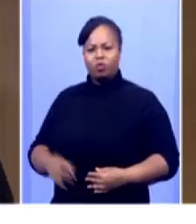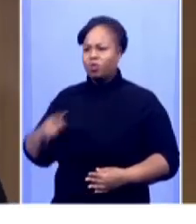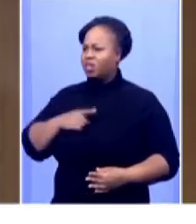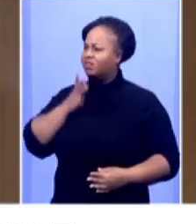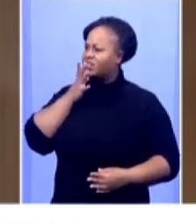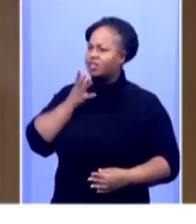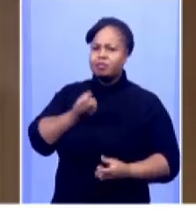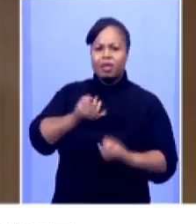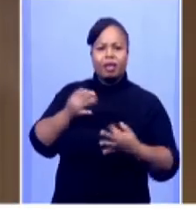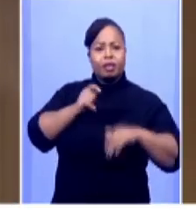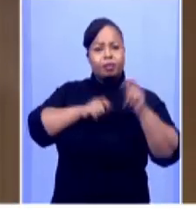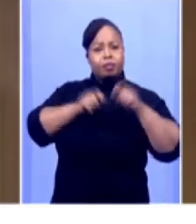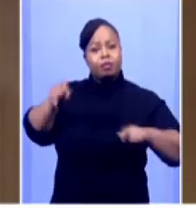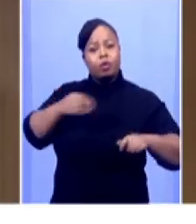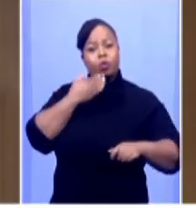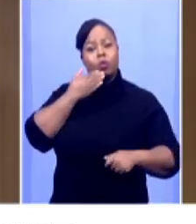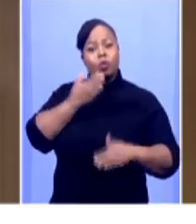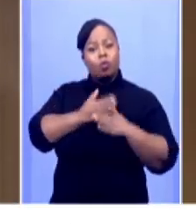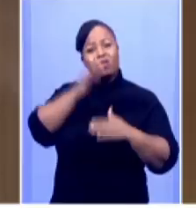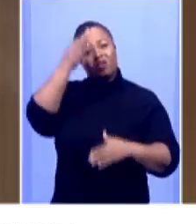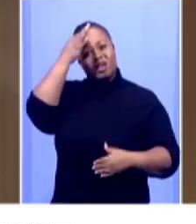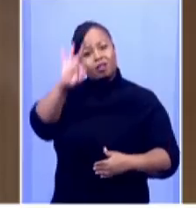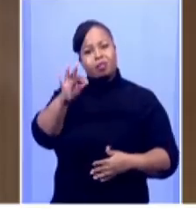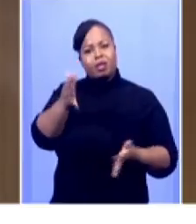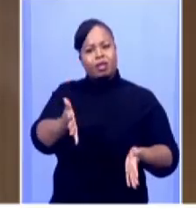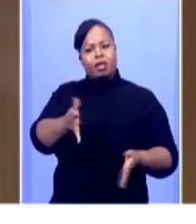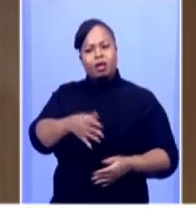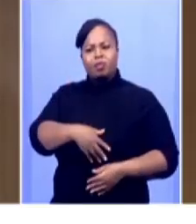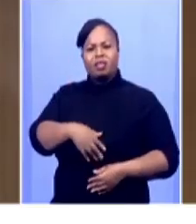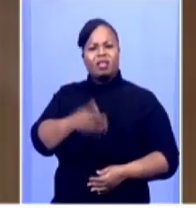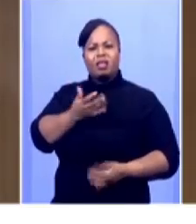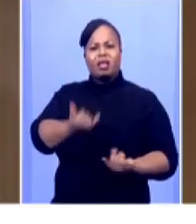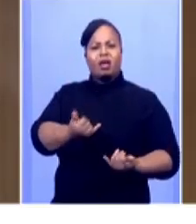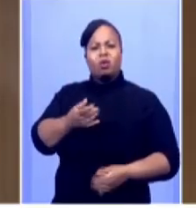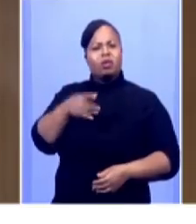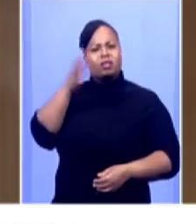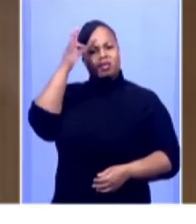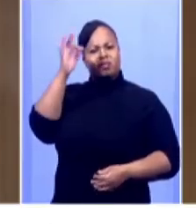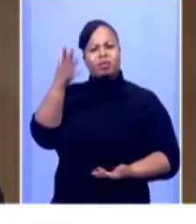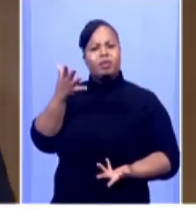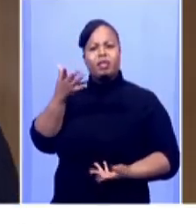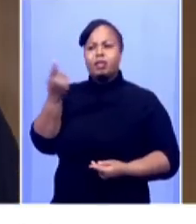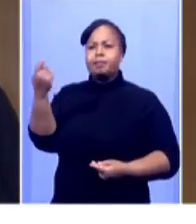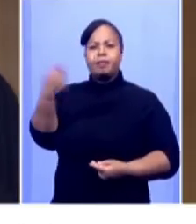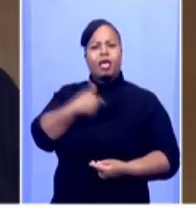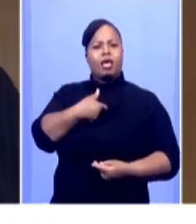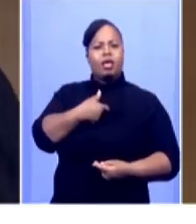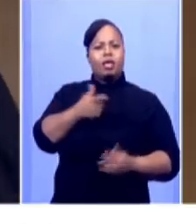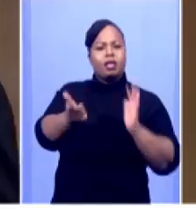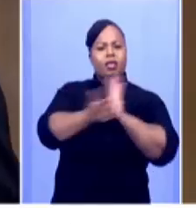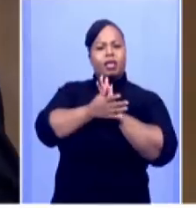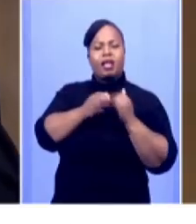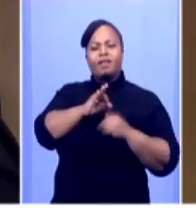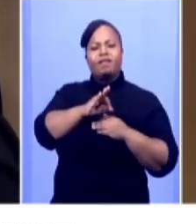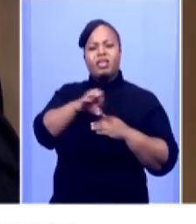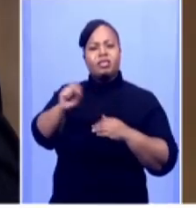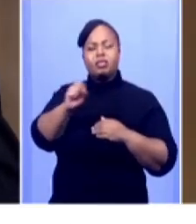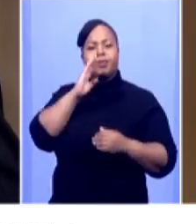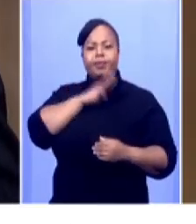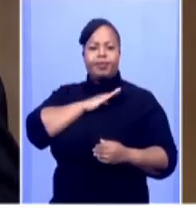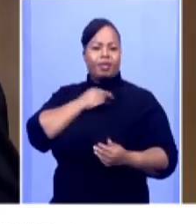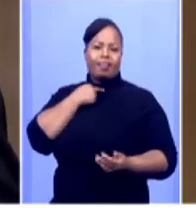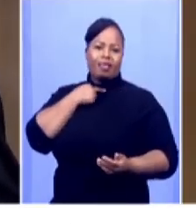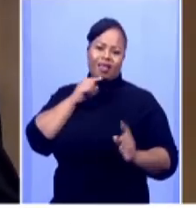work for the state. The state is even refusing to pay their legal fees. It is a